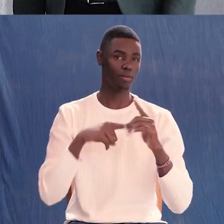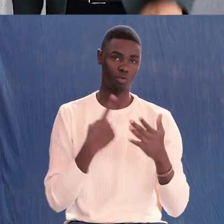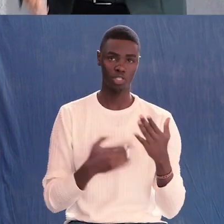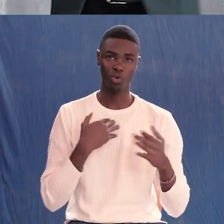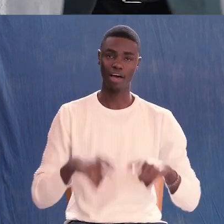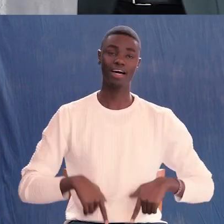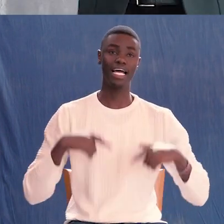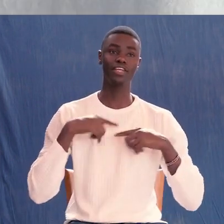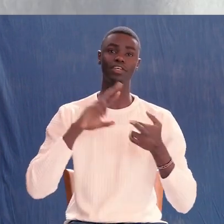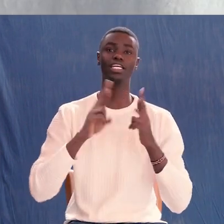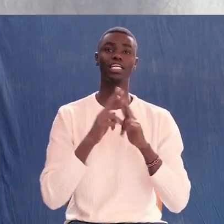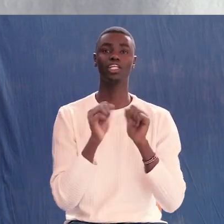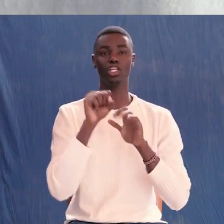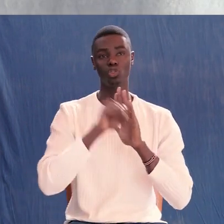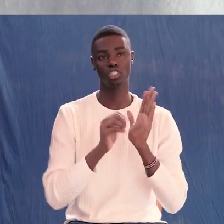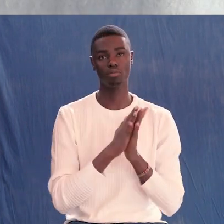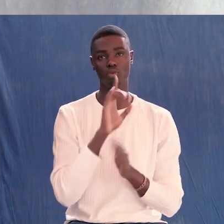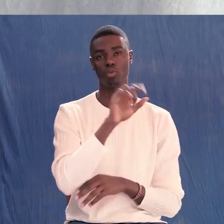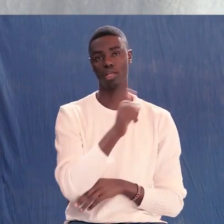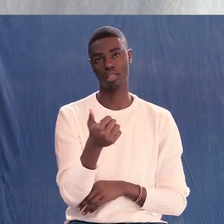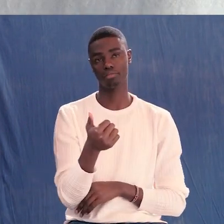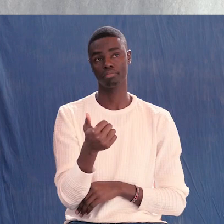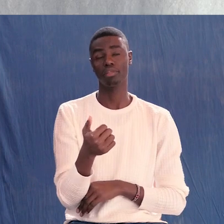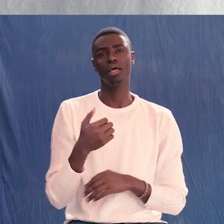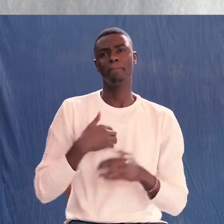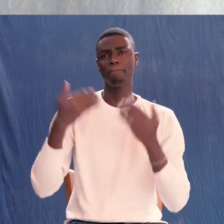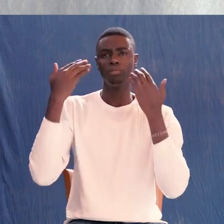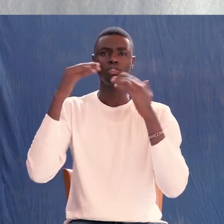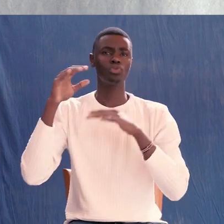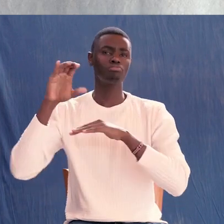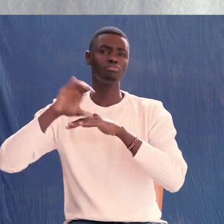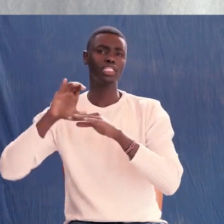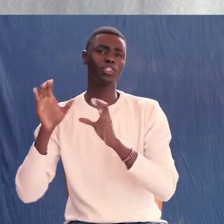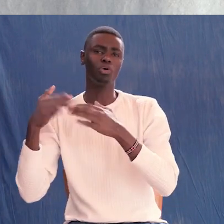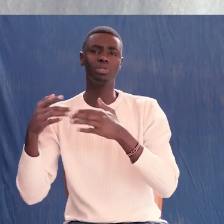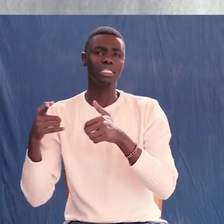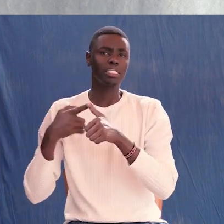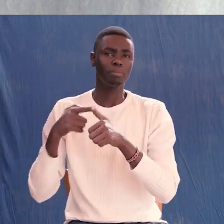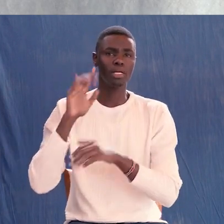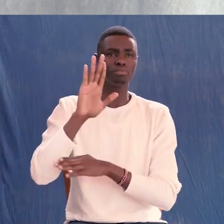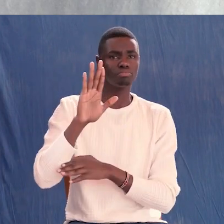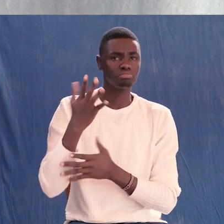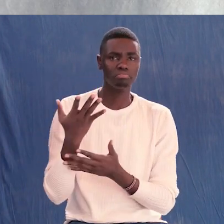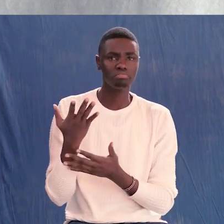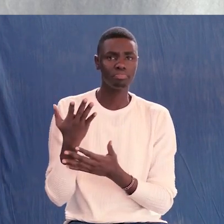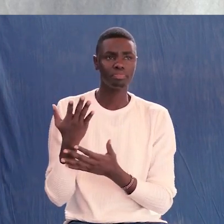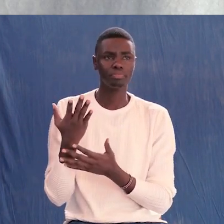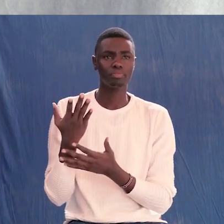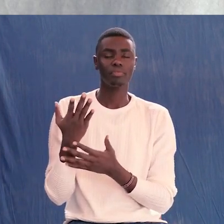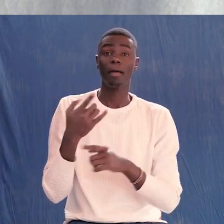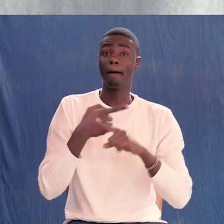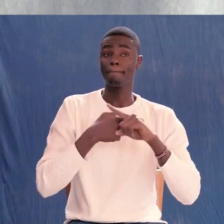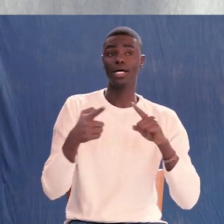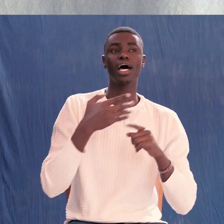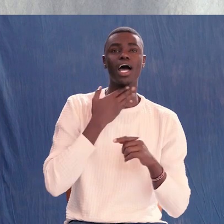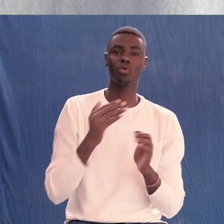I don't know what you're giving your life to. I don't know where church community is a priority on your list. But I